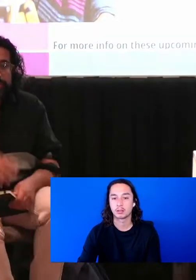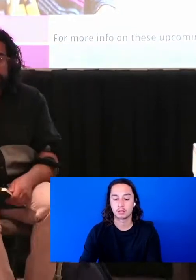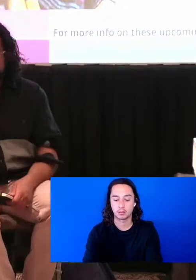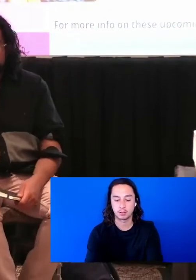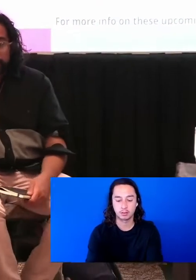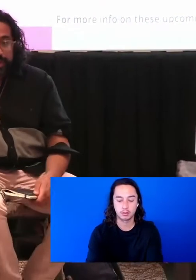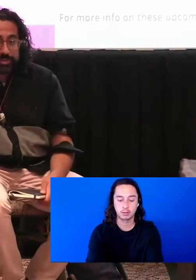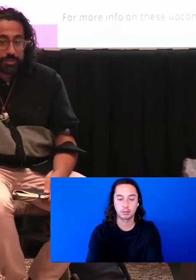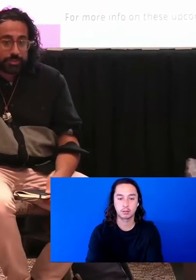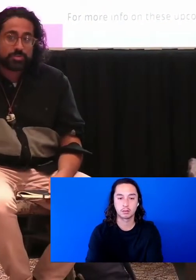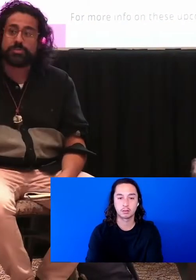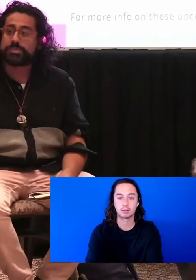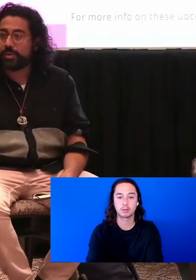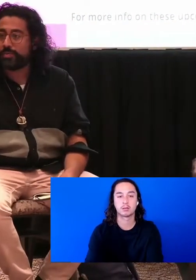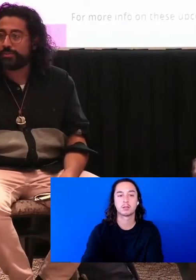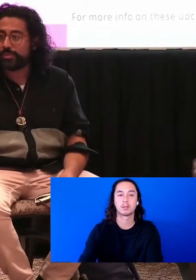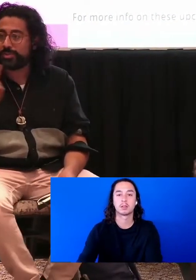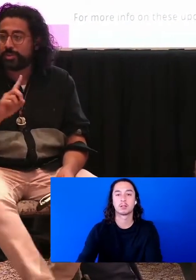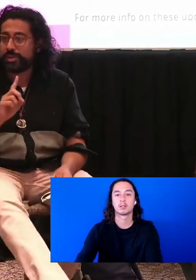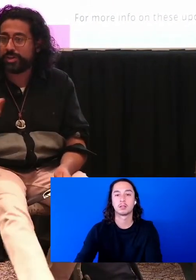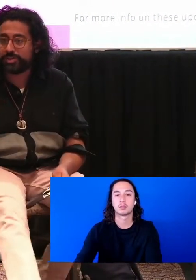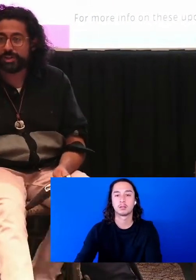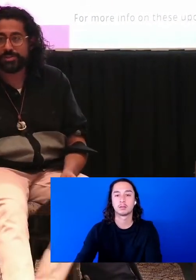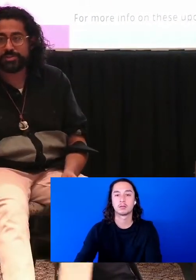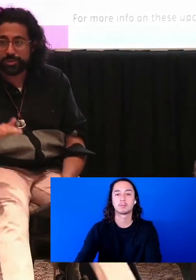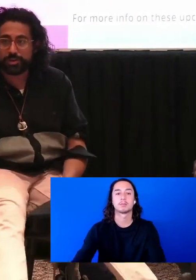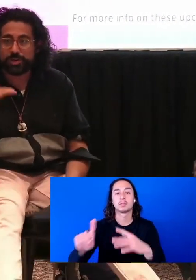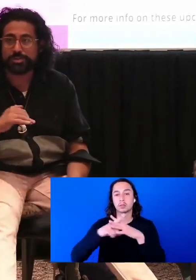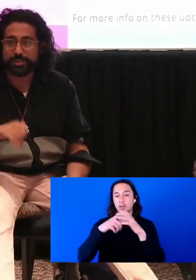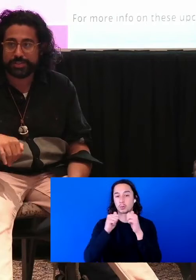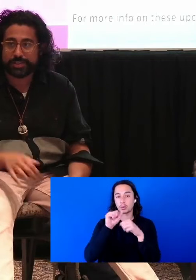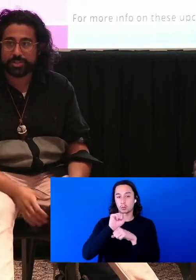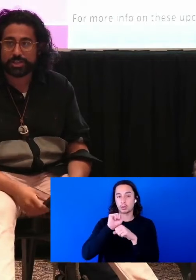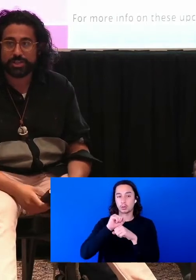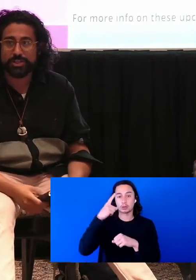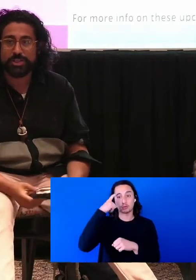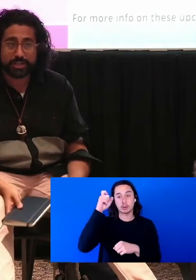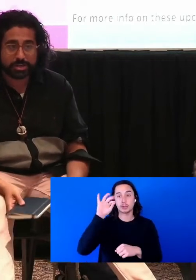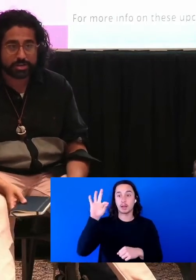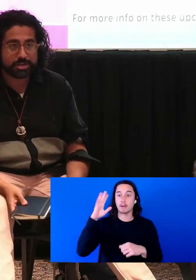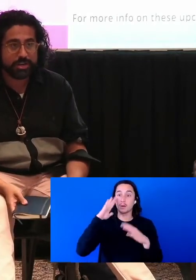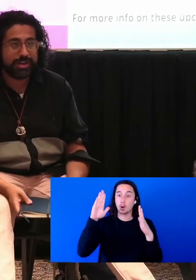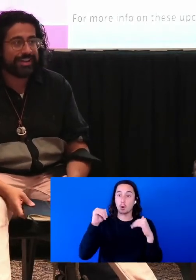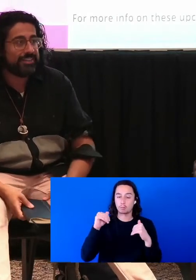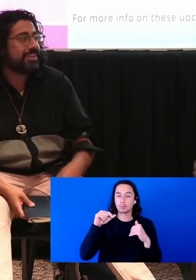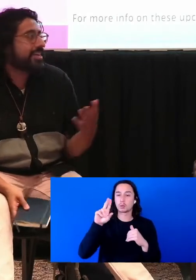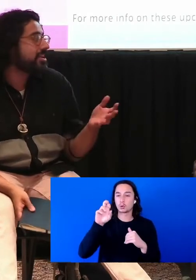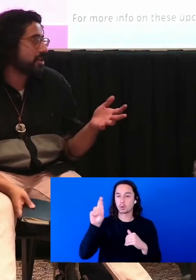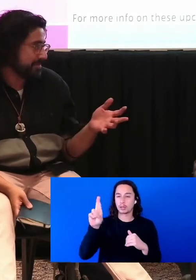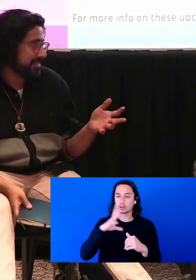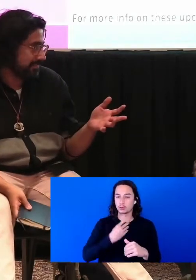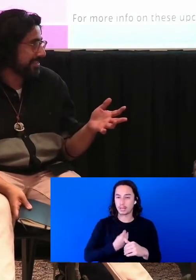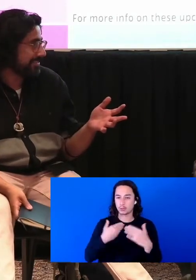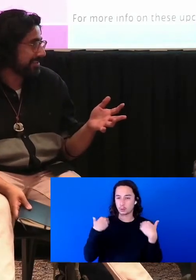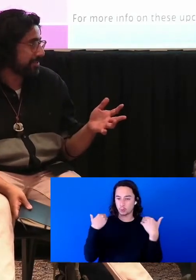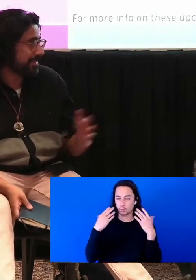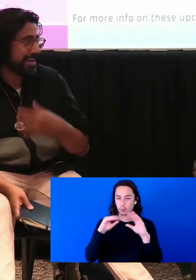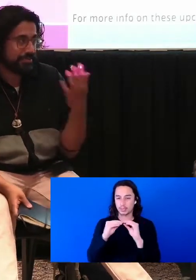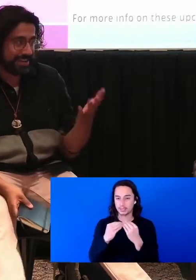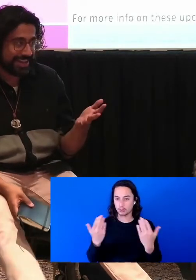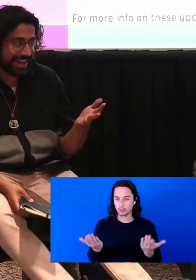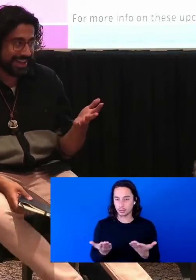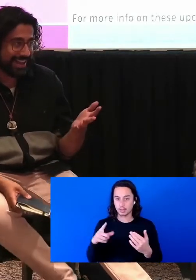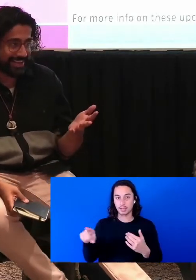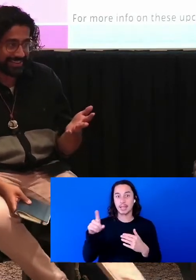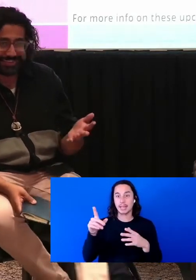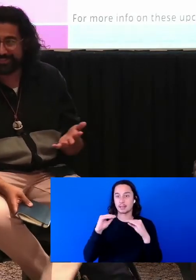I'll start with the work I was doing with Dreams of Hope, which is a queer and trans youth arts organization here. And I feel like they taught me devising more